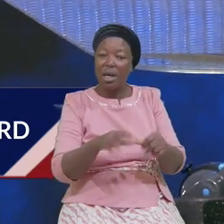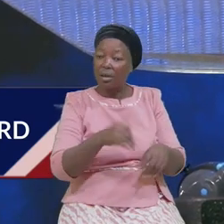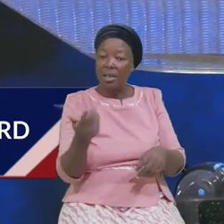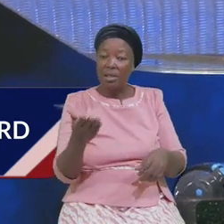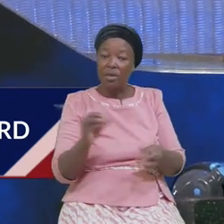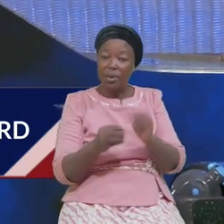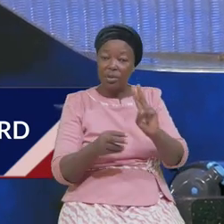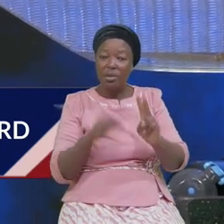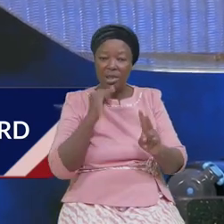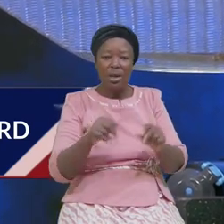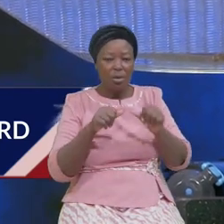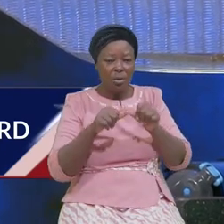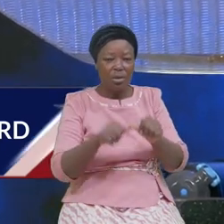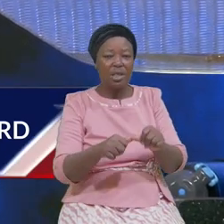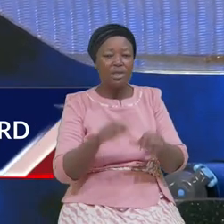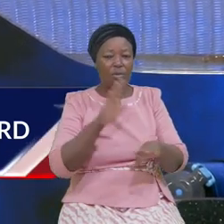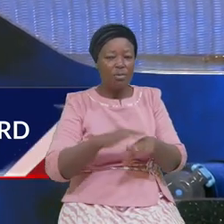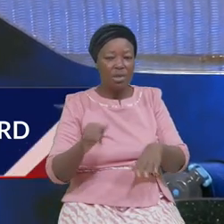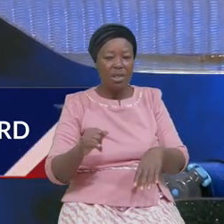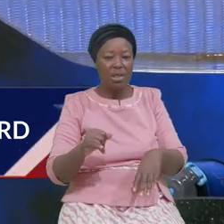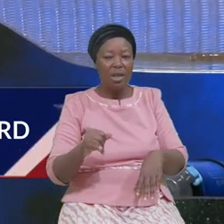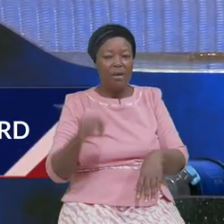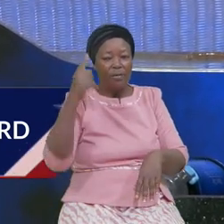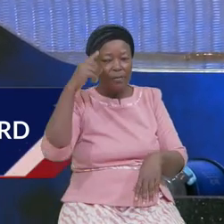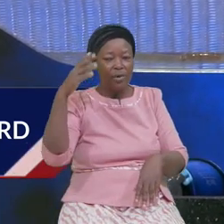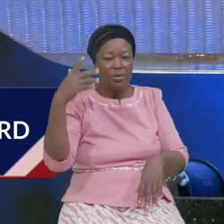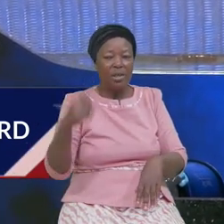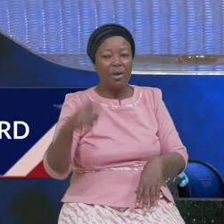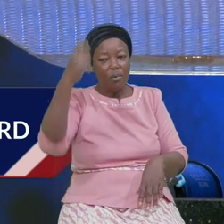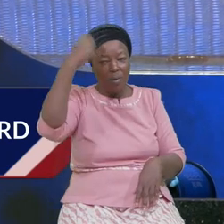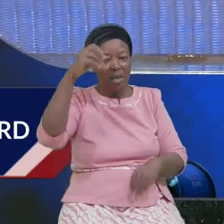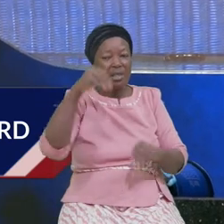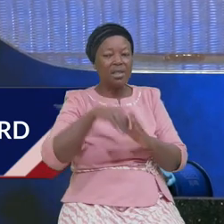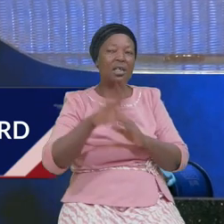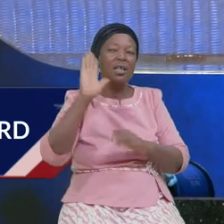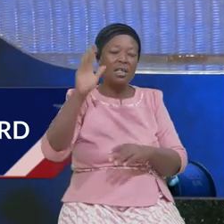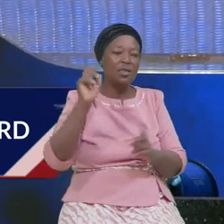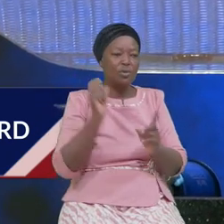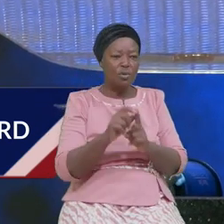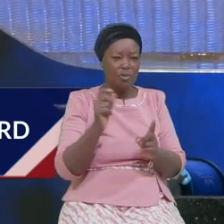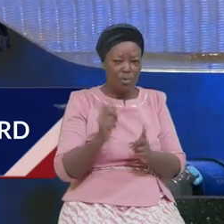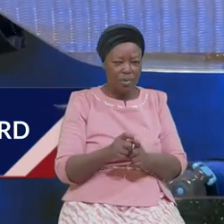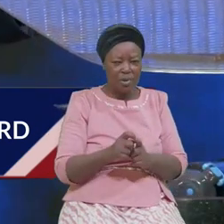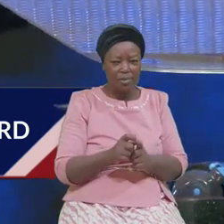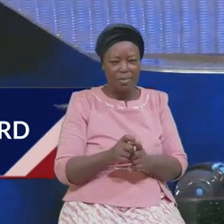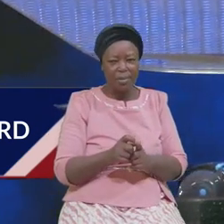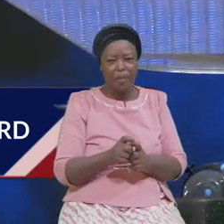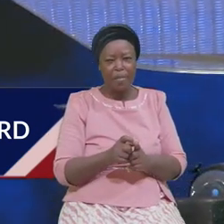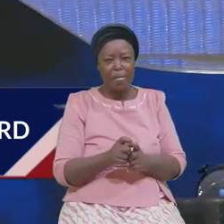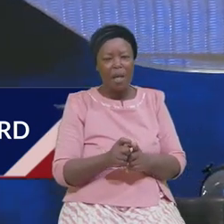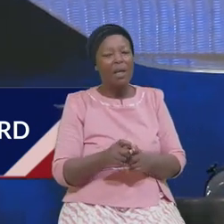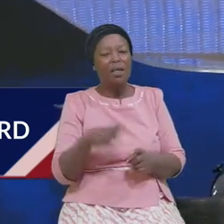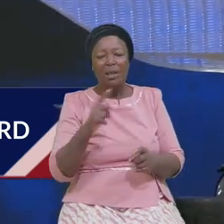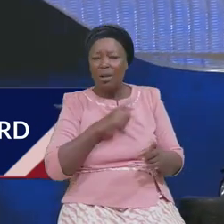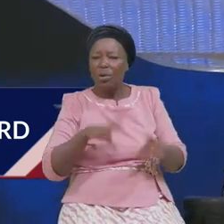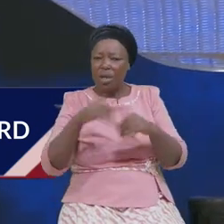his word. In the word of God, the Lord gives us warning from Genesis to Revelation.